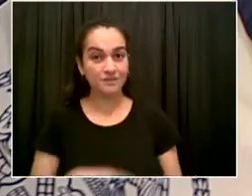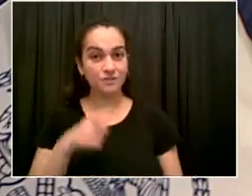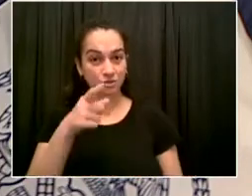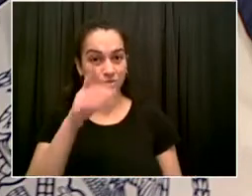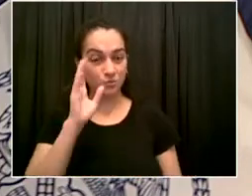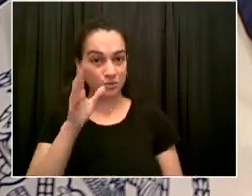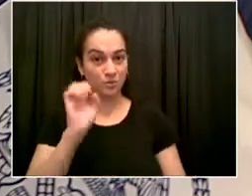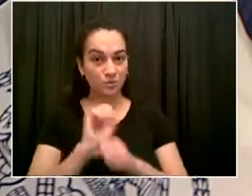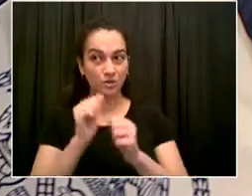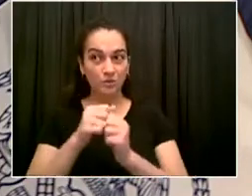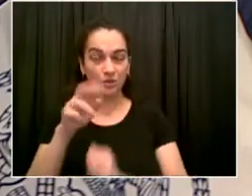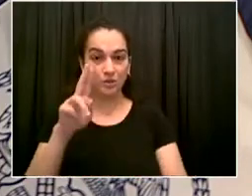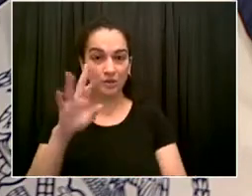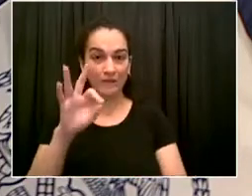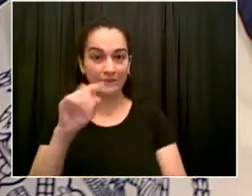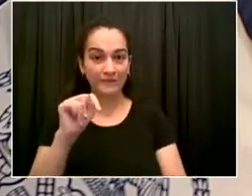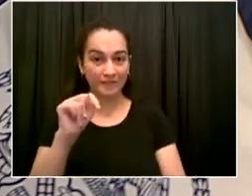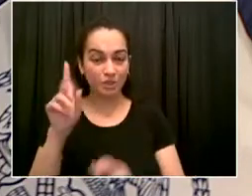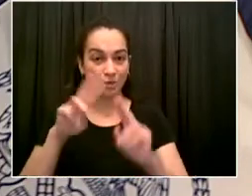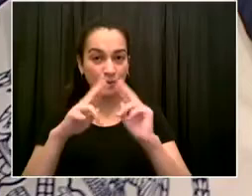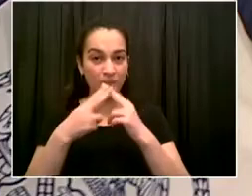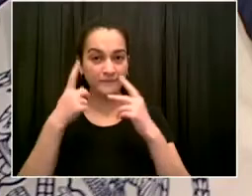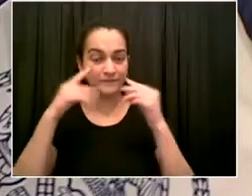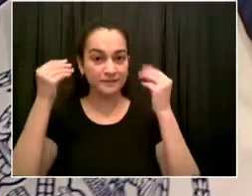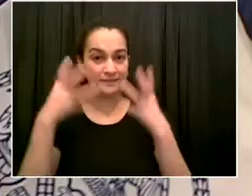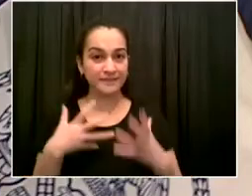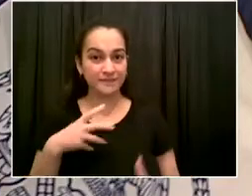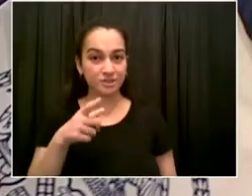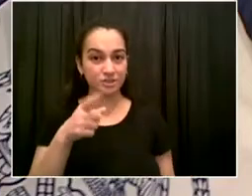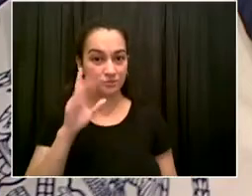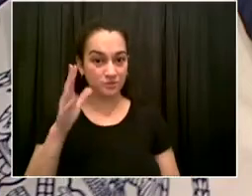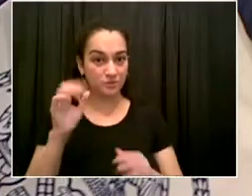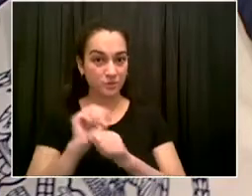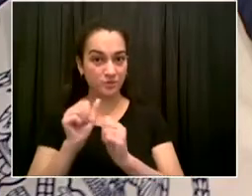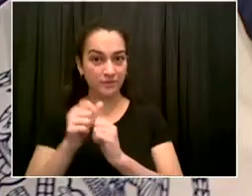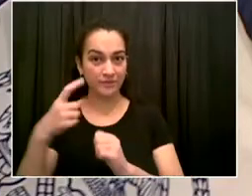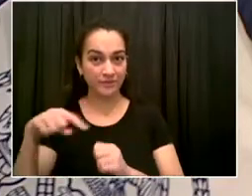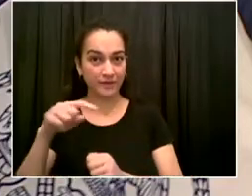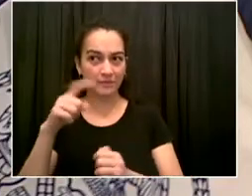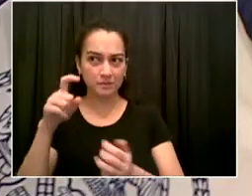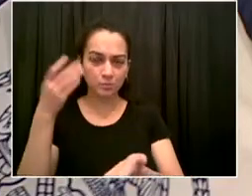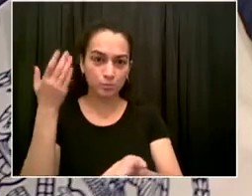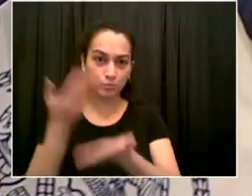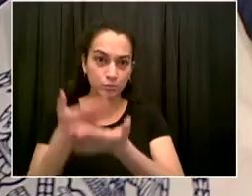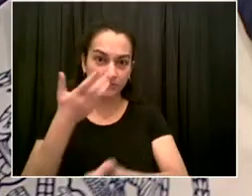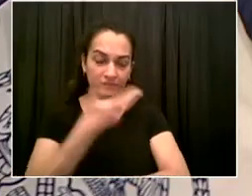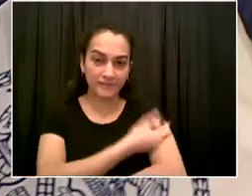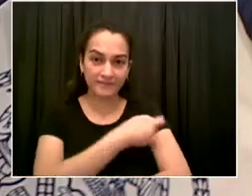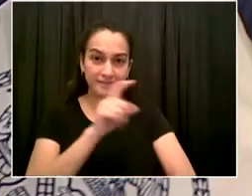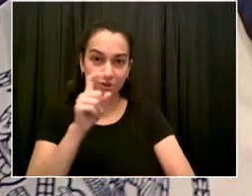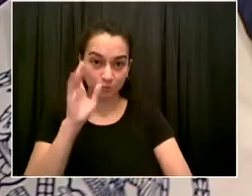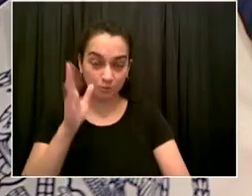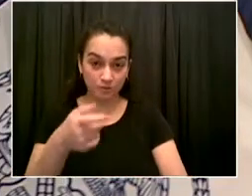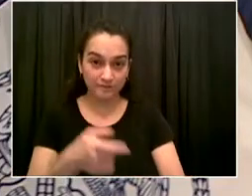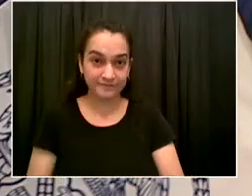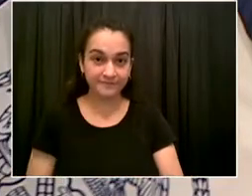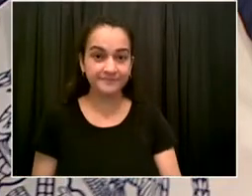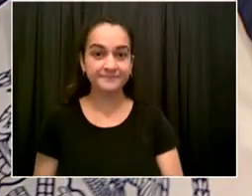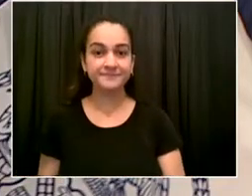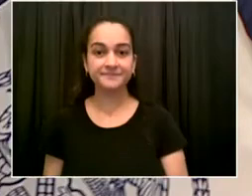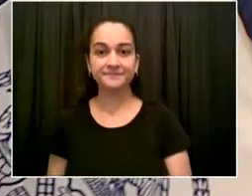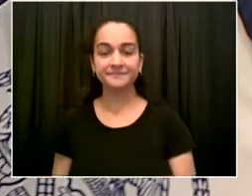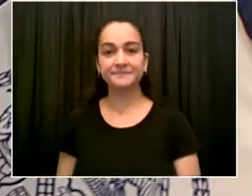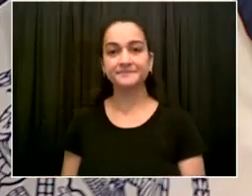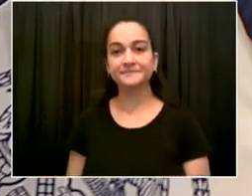to start school? Marla, we do not anticipate